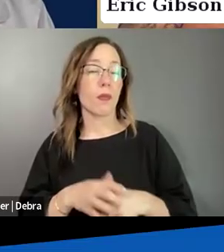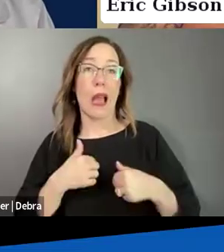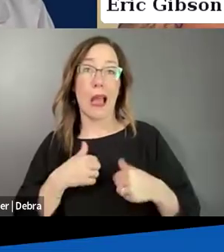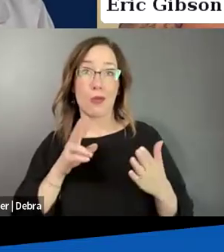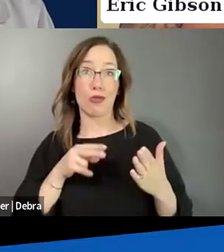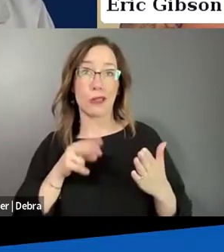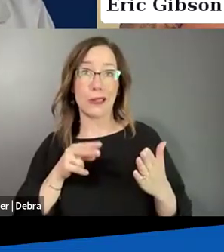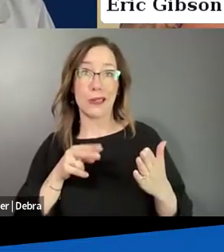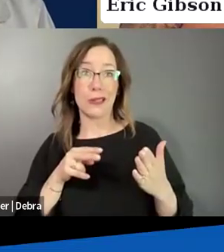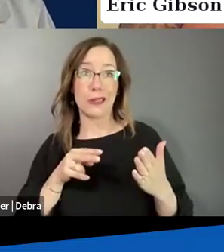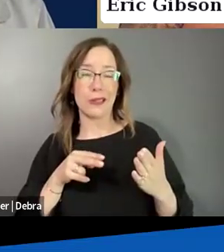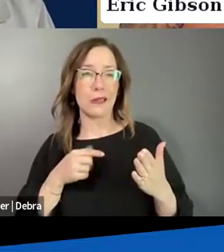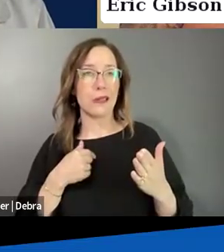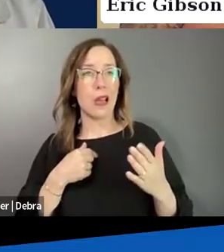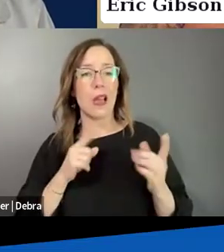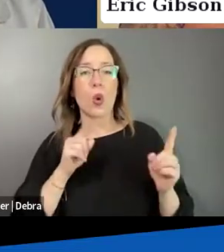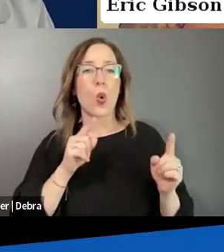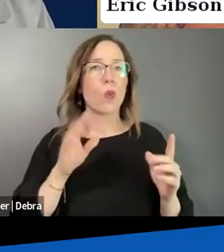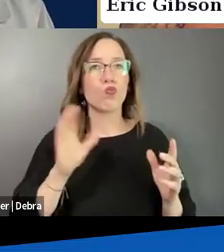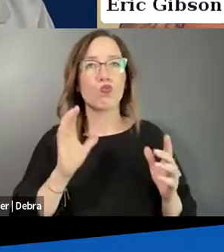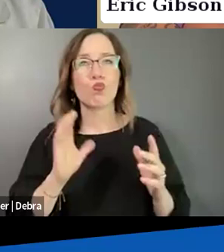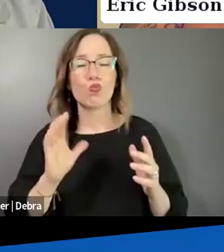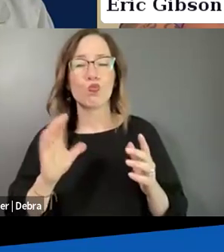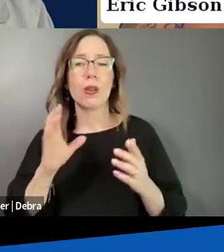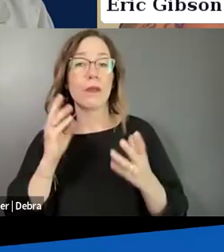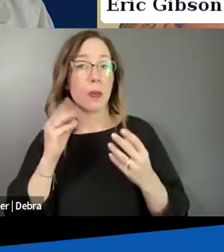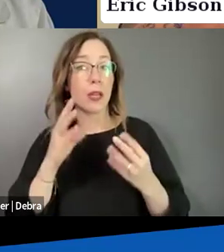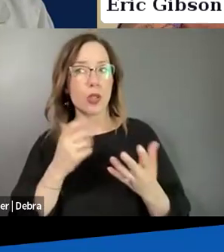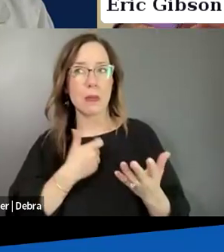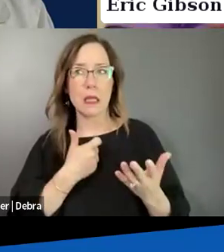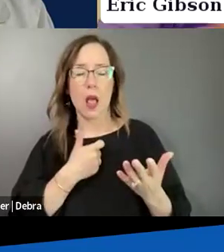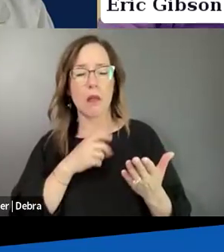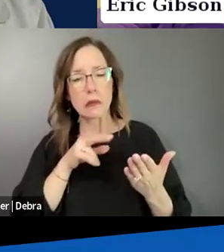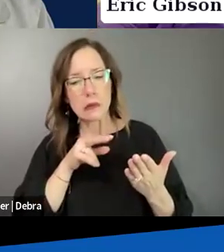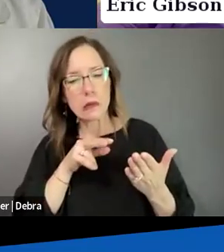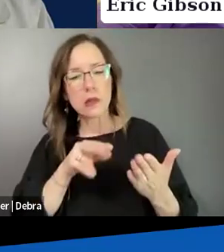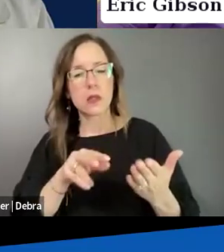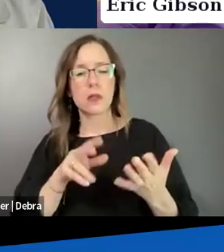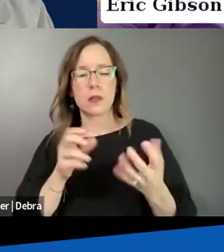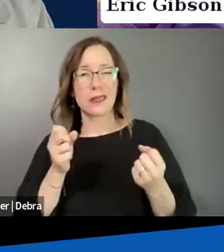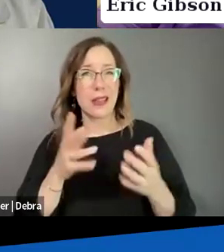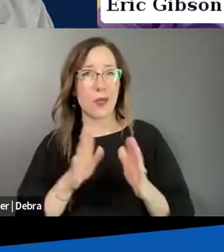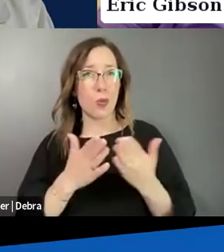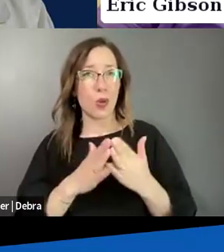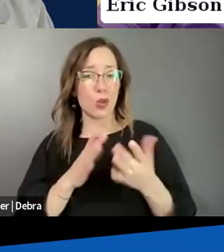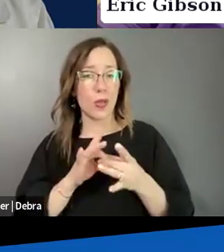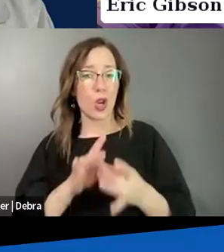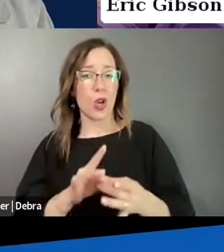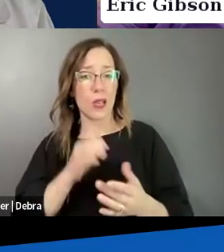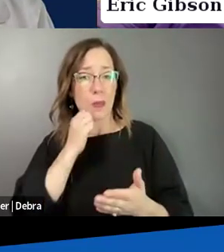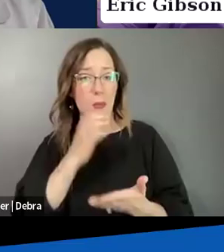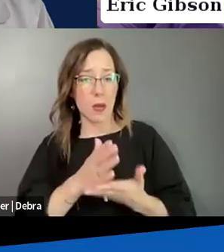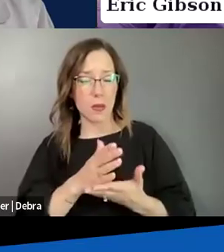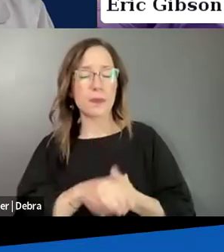reader, right? And so I go out to try to find information for myself about things. And I read several books about menopause, and none